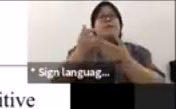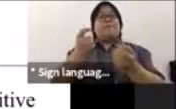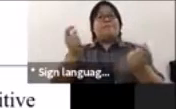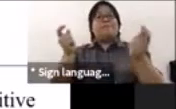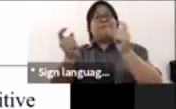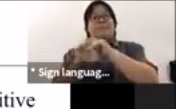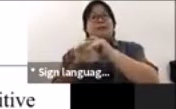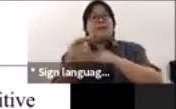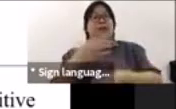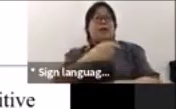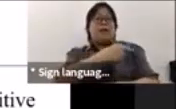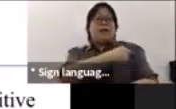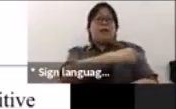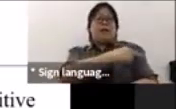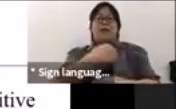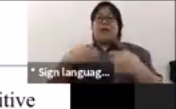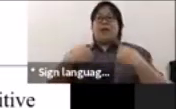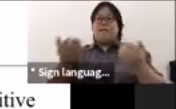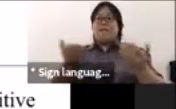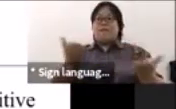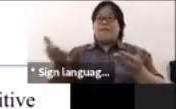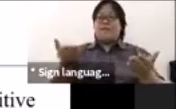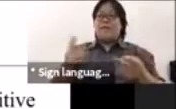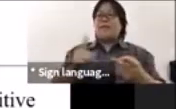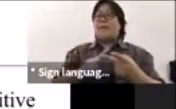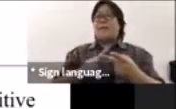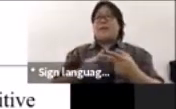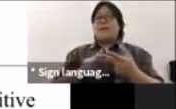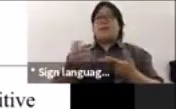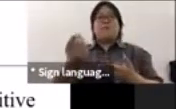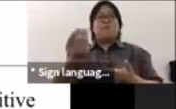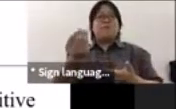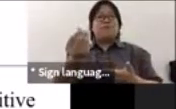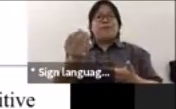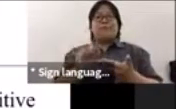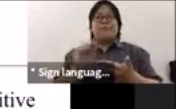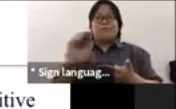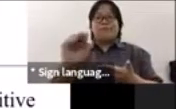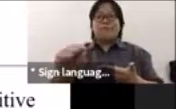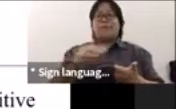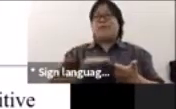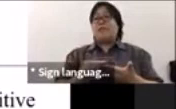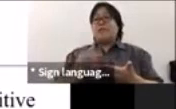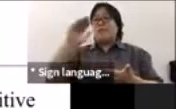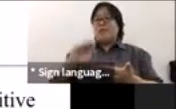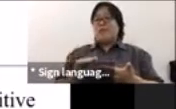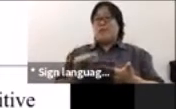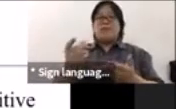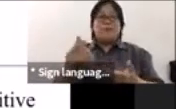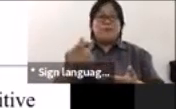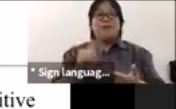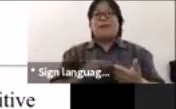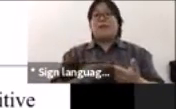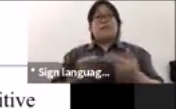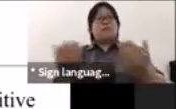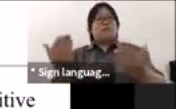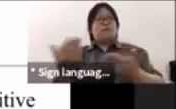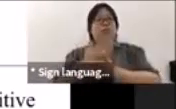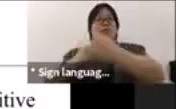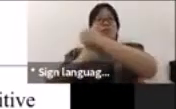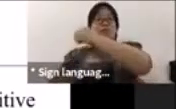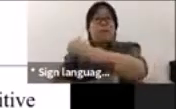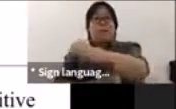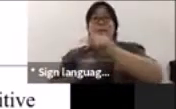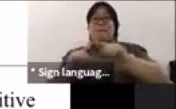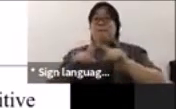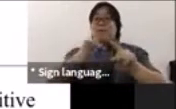related to healthcare, including allowances, reduced rates, and new infrastructure. However, not all people with